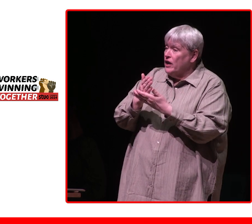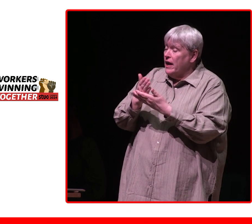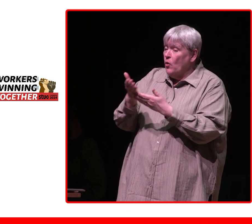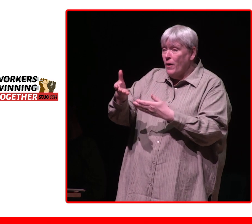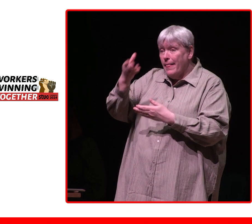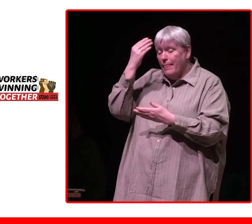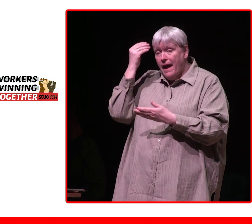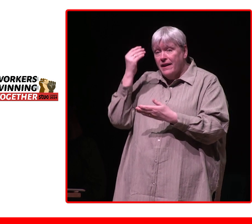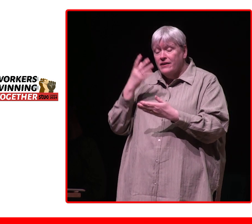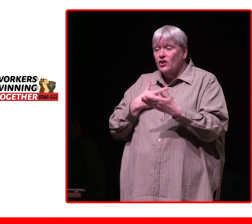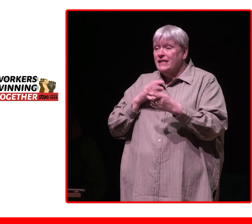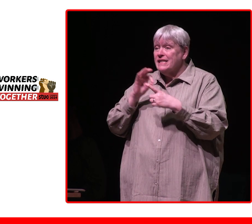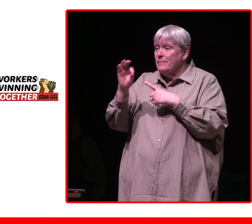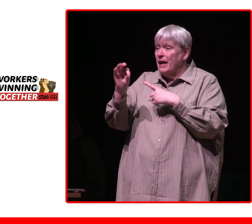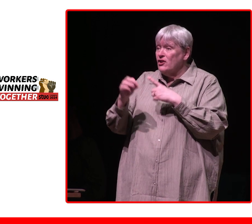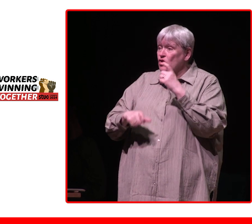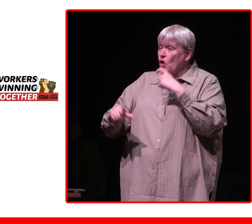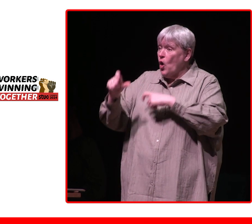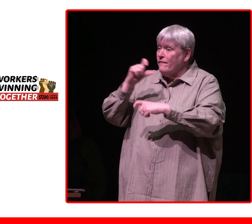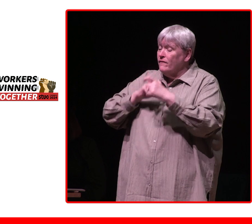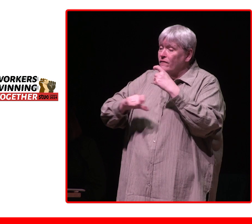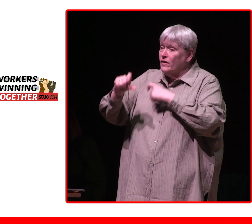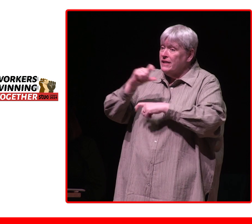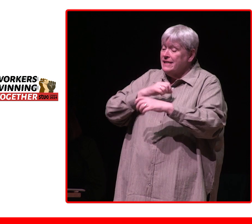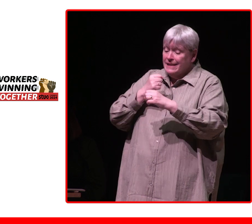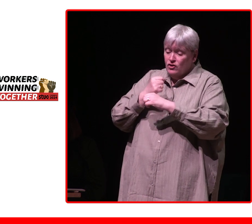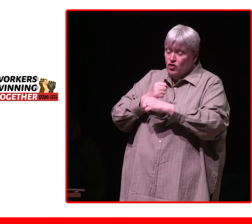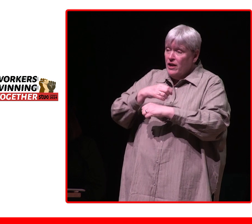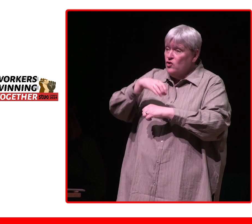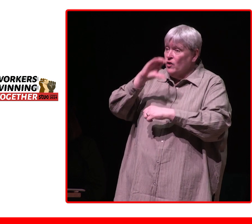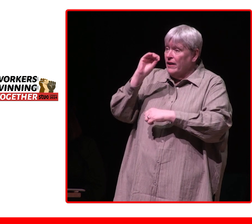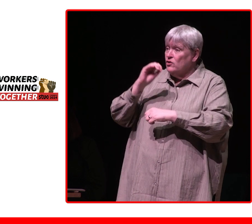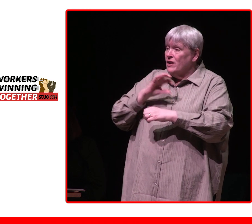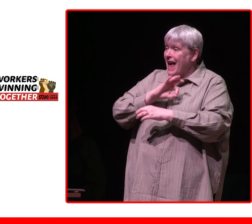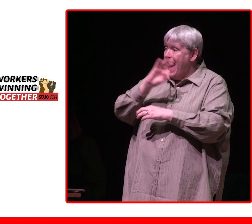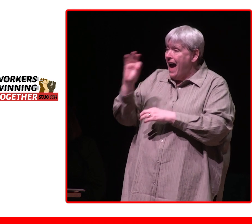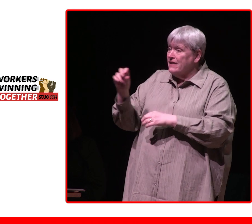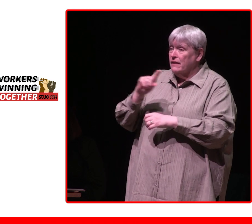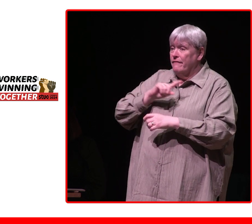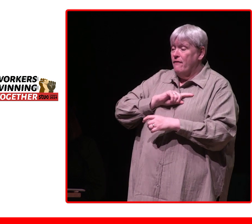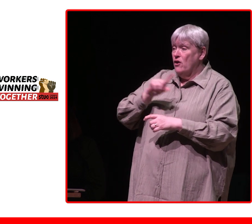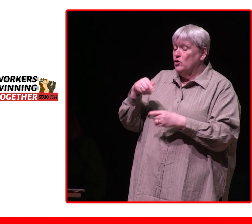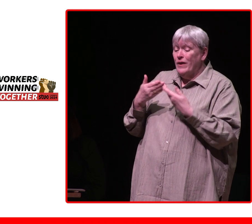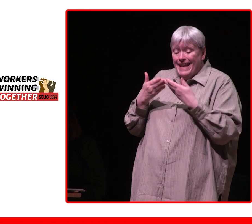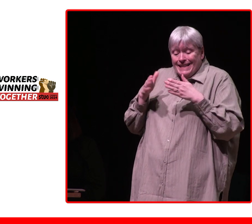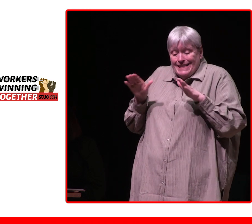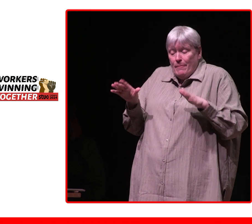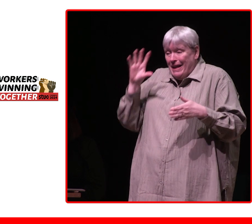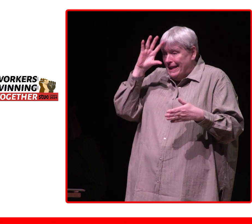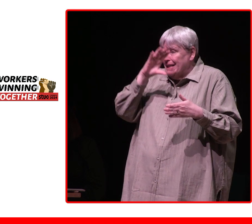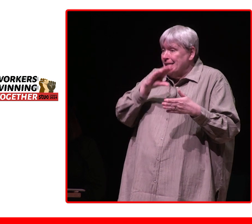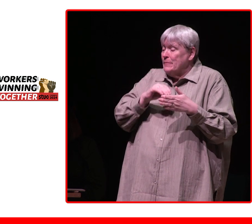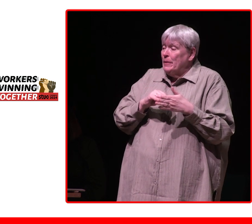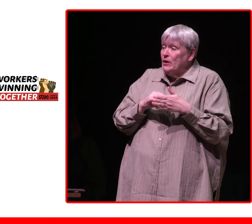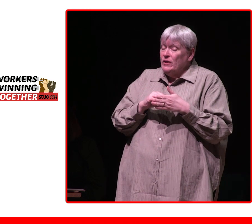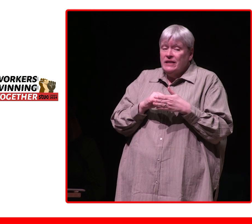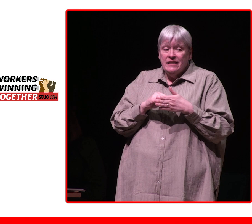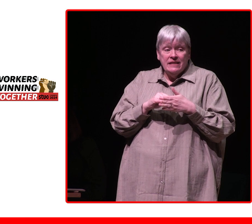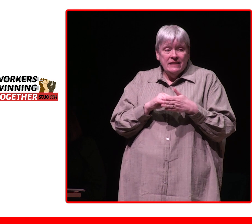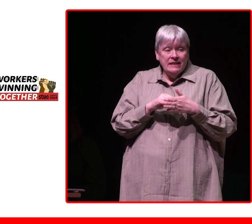special conference that the General Council statement calls for, to expand the experience.